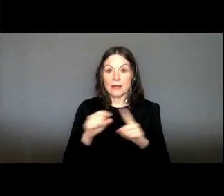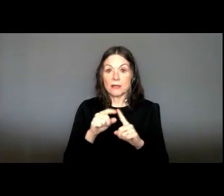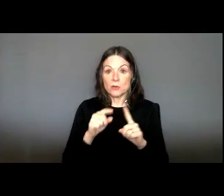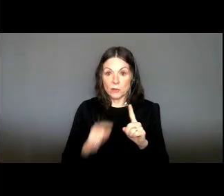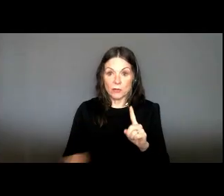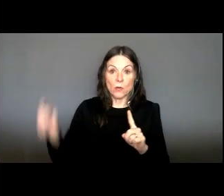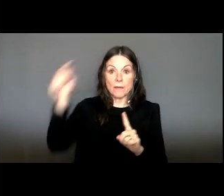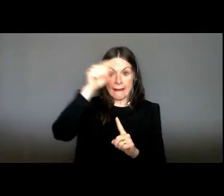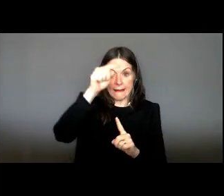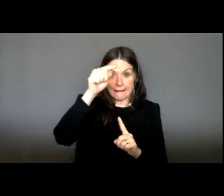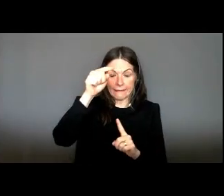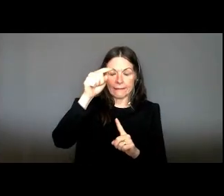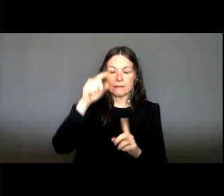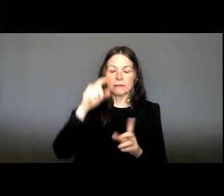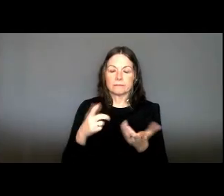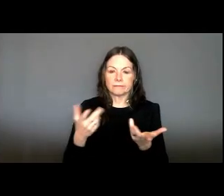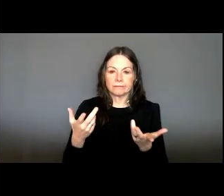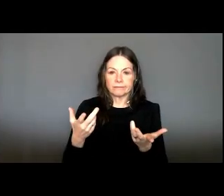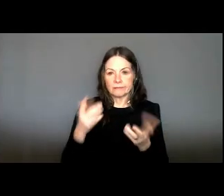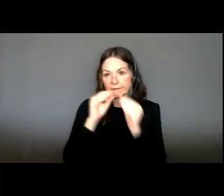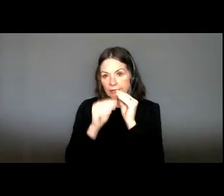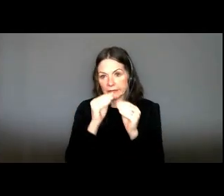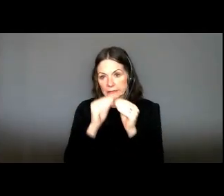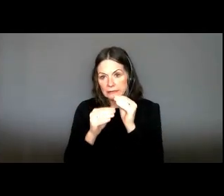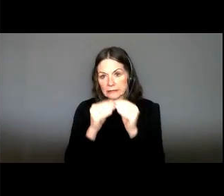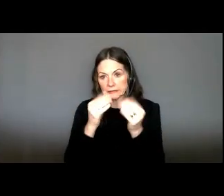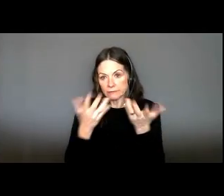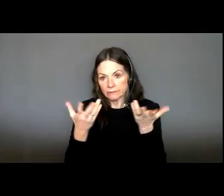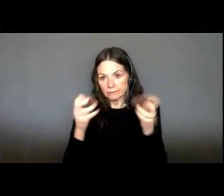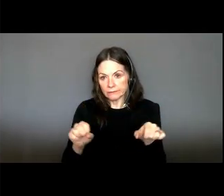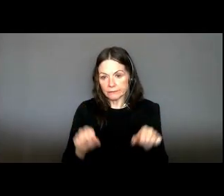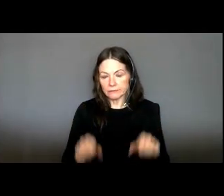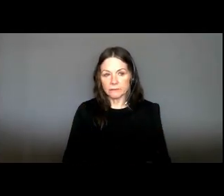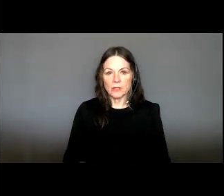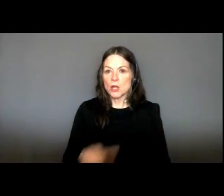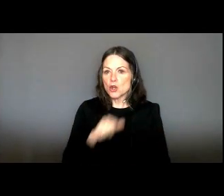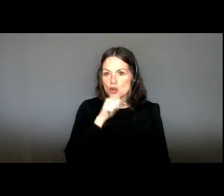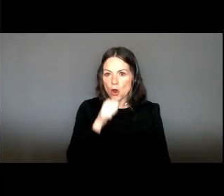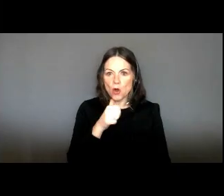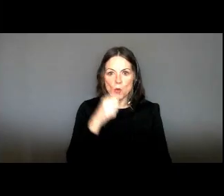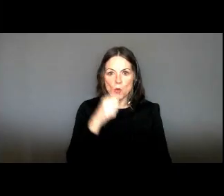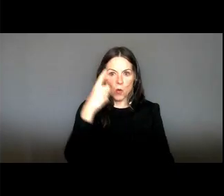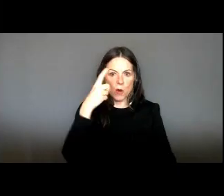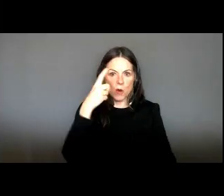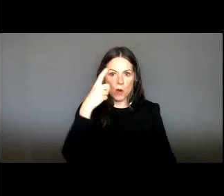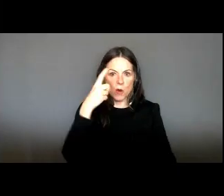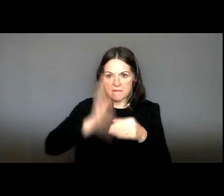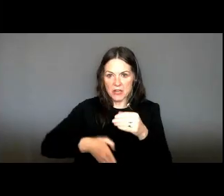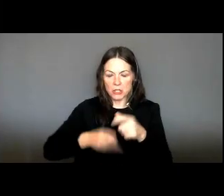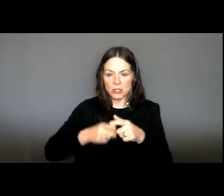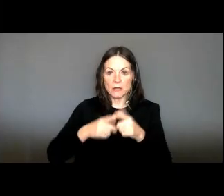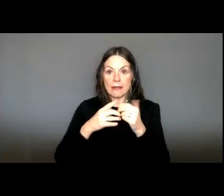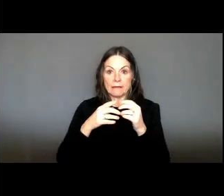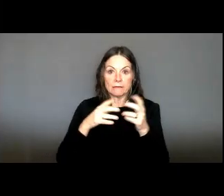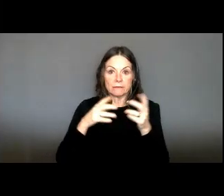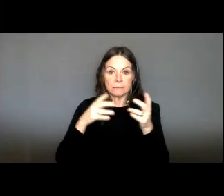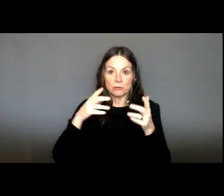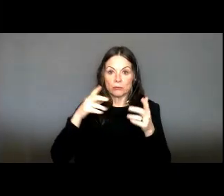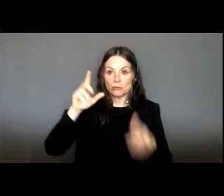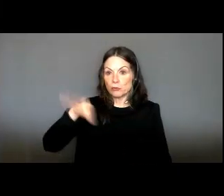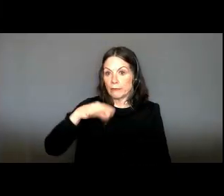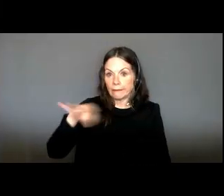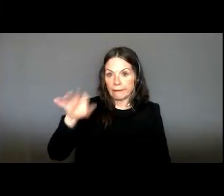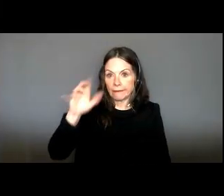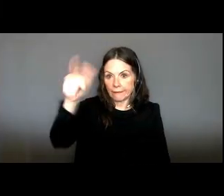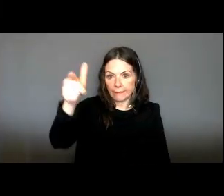to the question that we potentially made a mistake. So it is not something that cannot be changed or cannot be fixed.